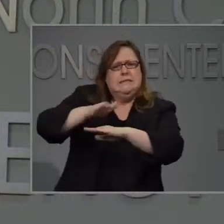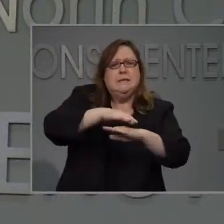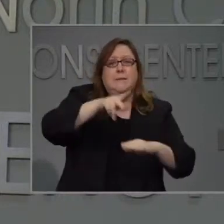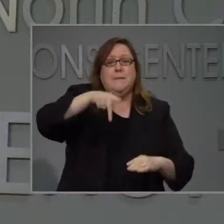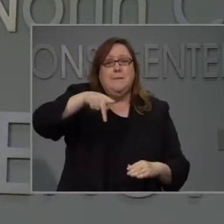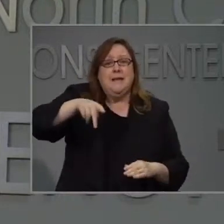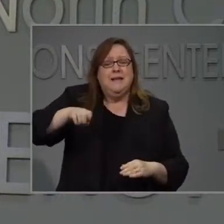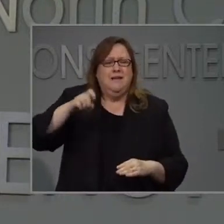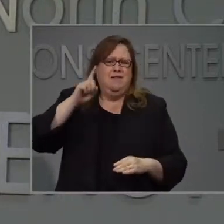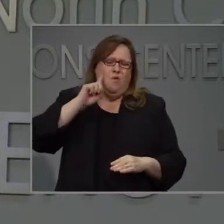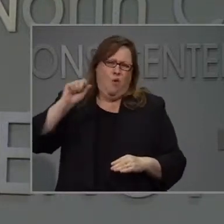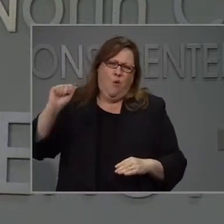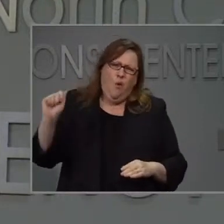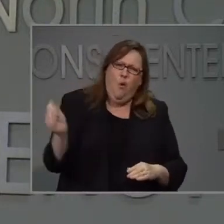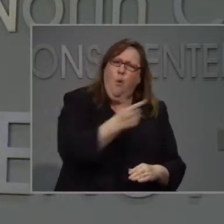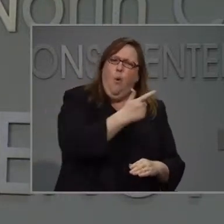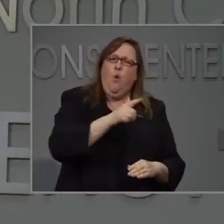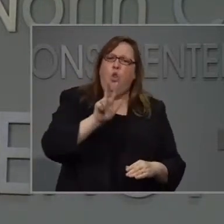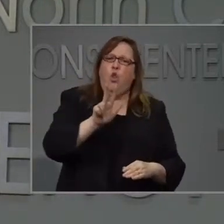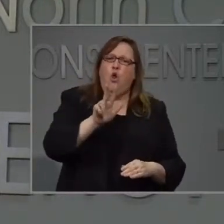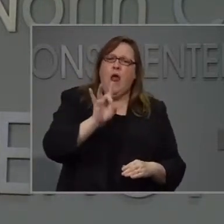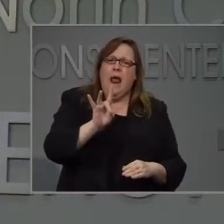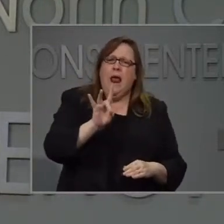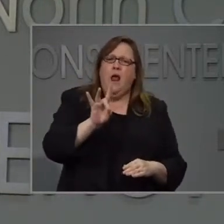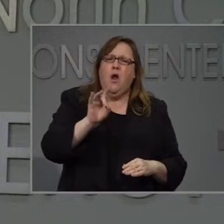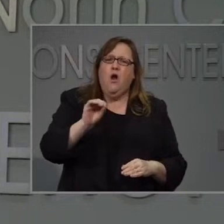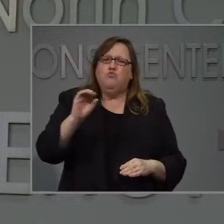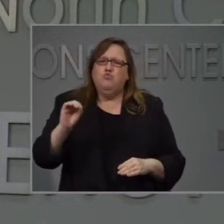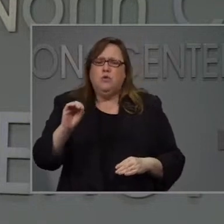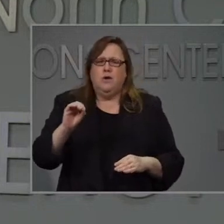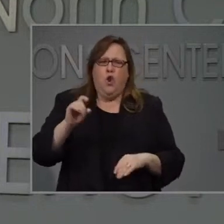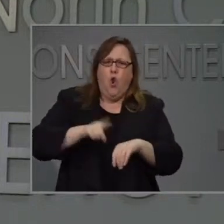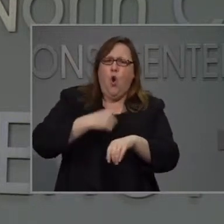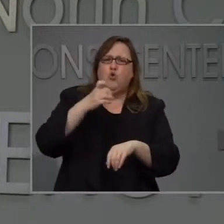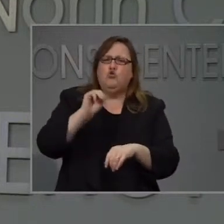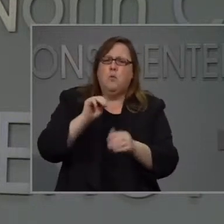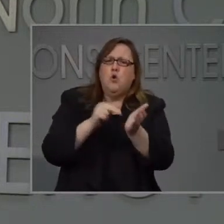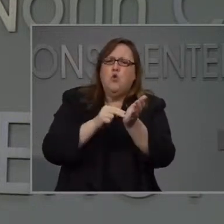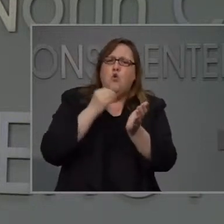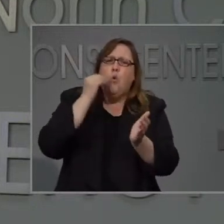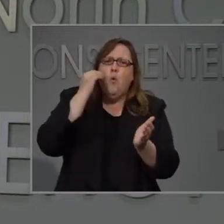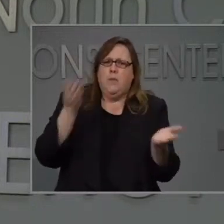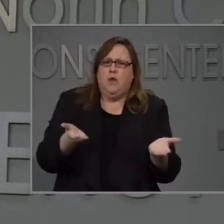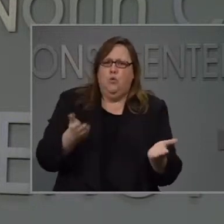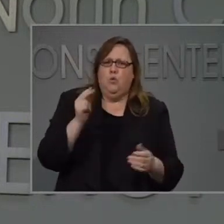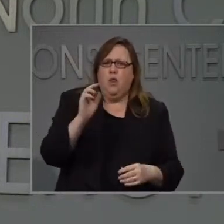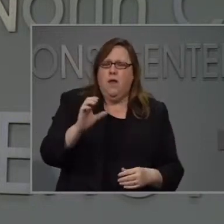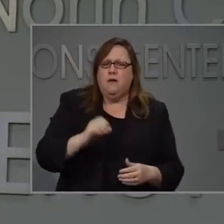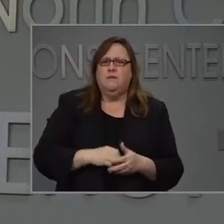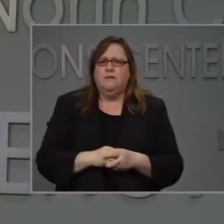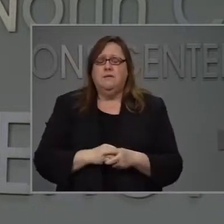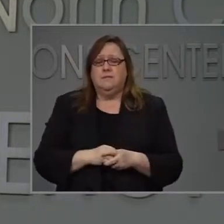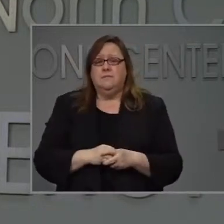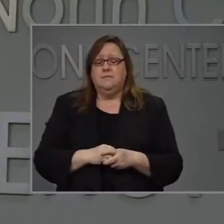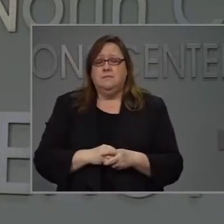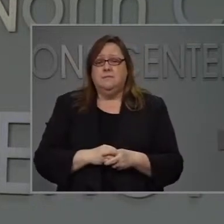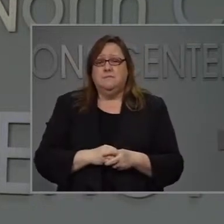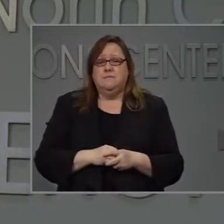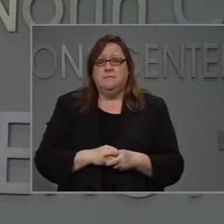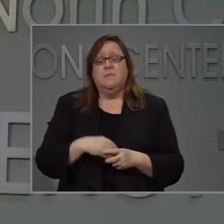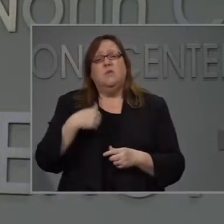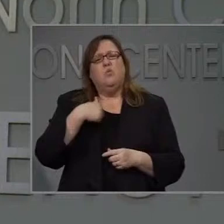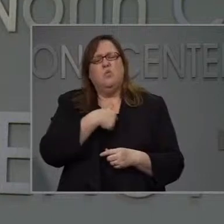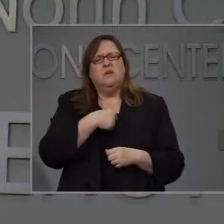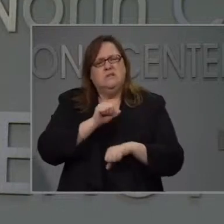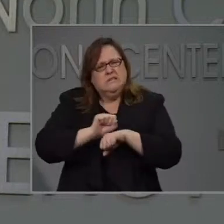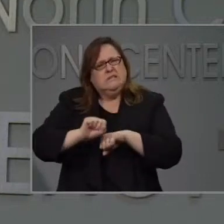to every one of the 3,800 long-term care facilities that we have in our state. As we work to